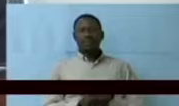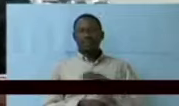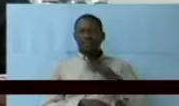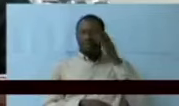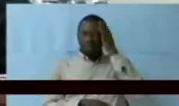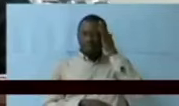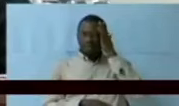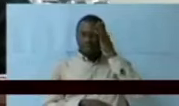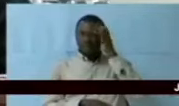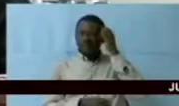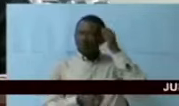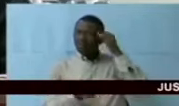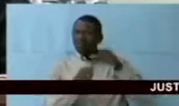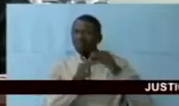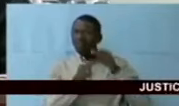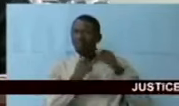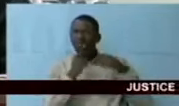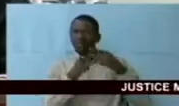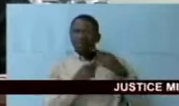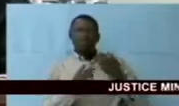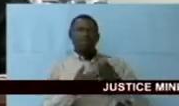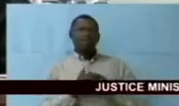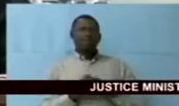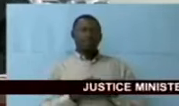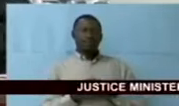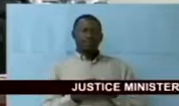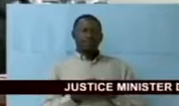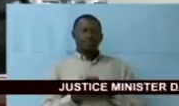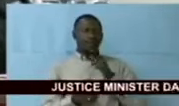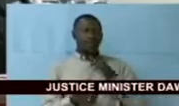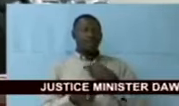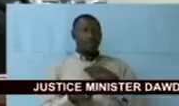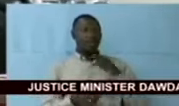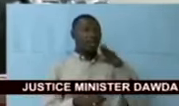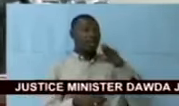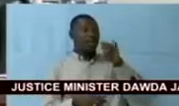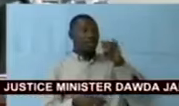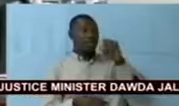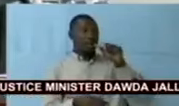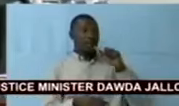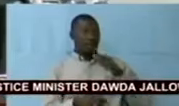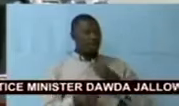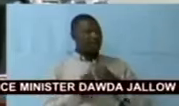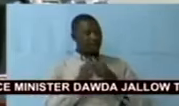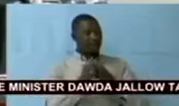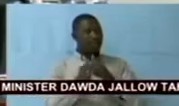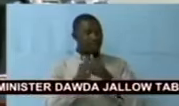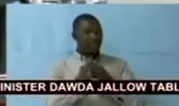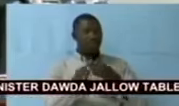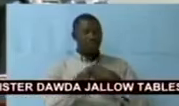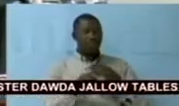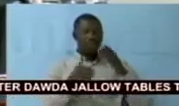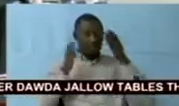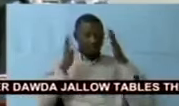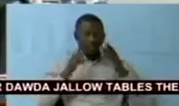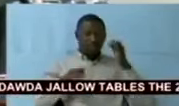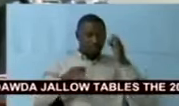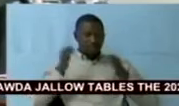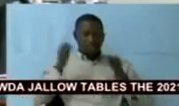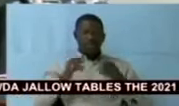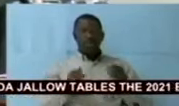my mind. That the NIAs are following my case on a daily basis.